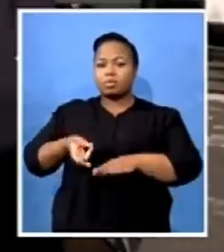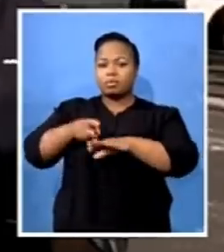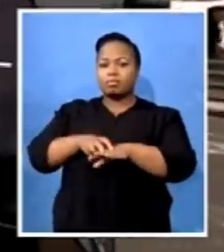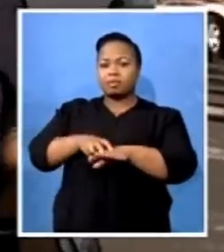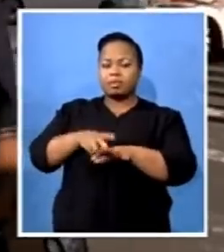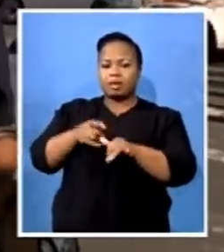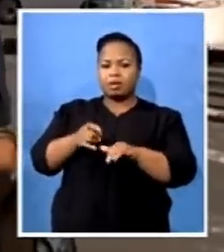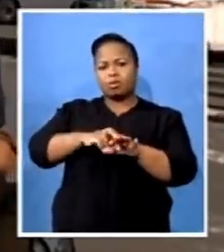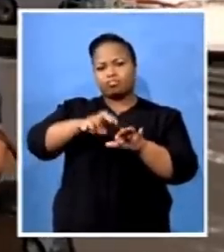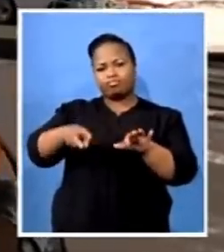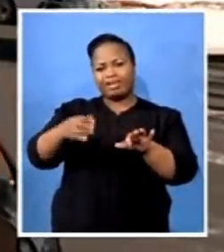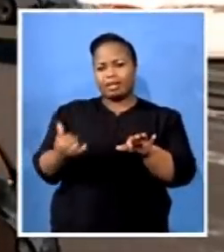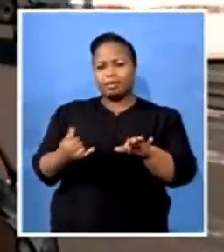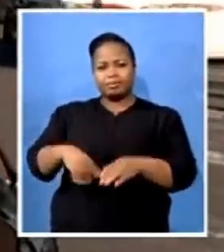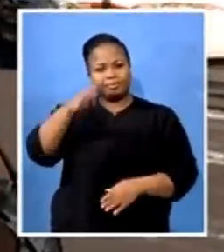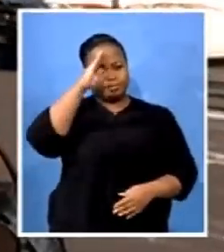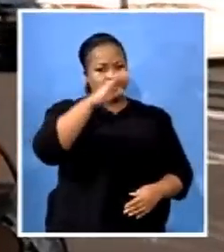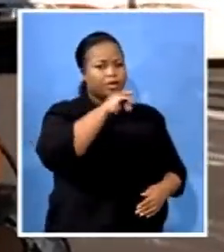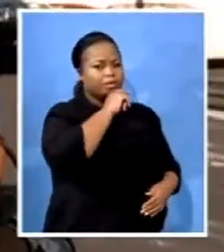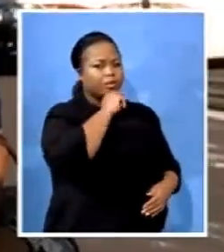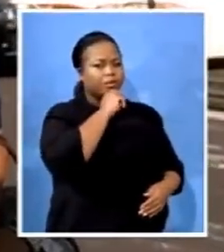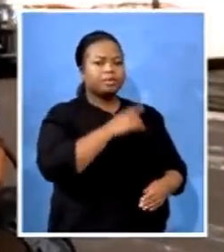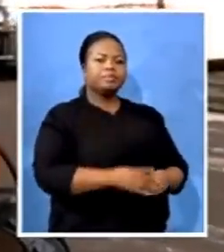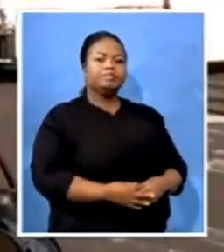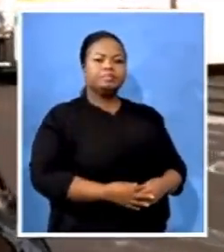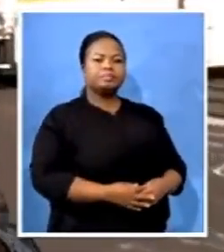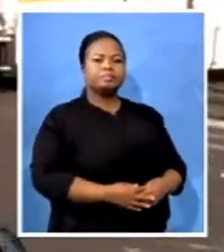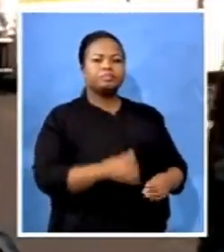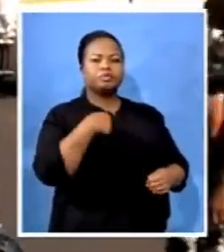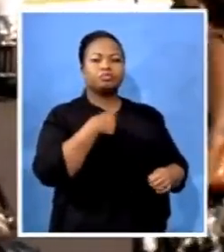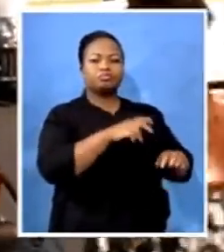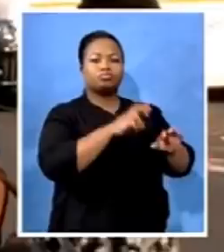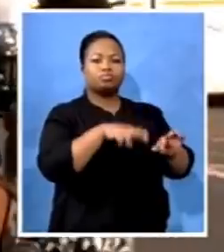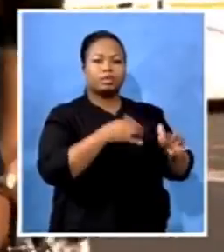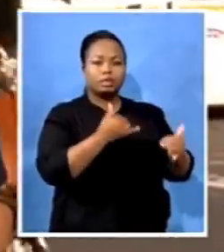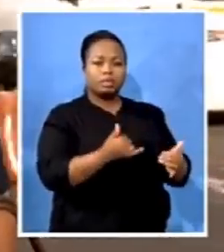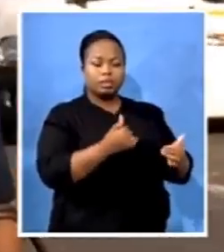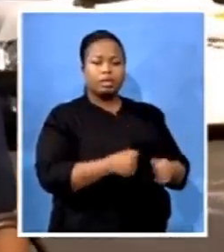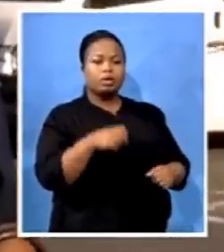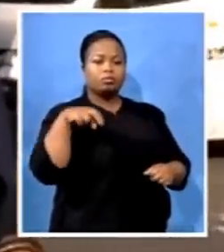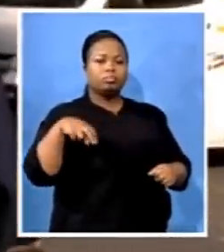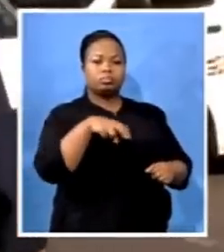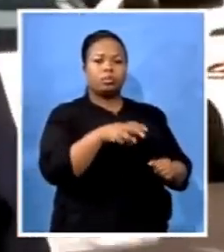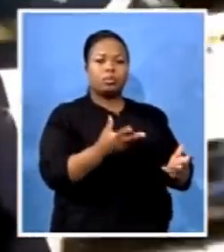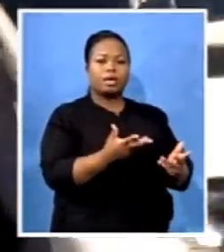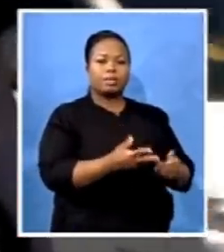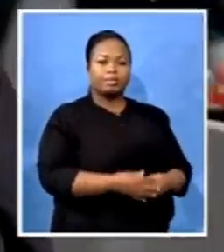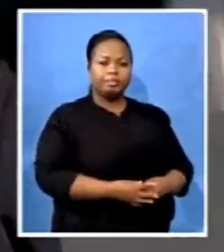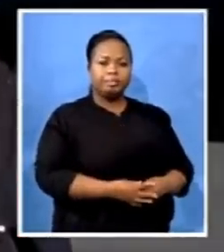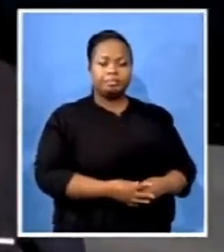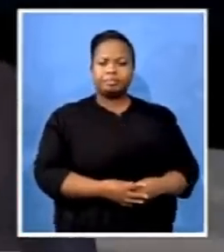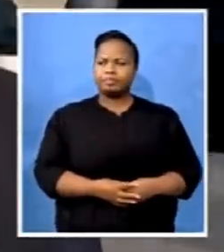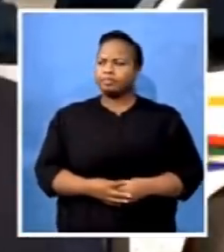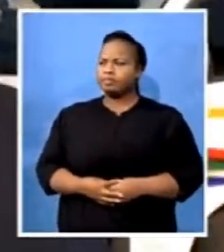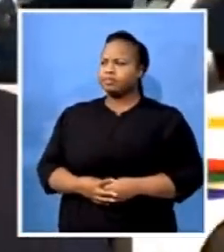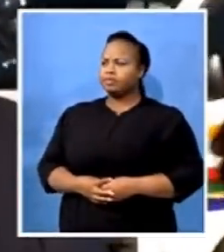ma'am. You've just come off a taxi. Where did you travel from this morning? I'm coming from Goodwood. Yes, I just came with